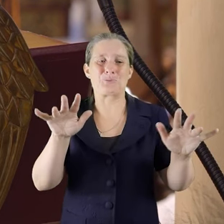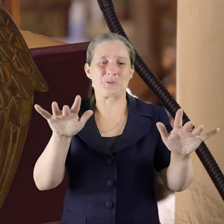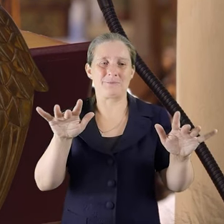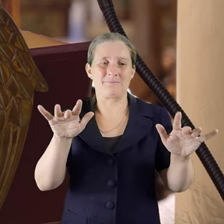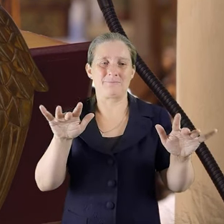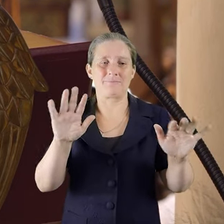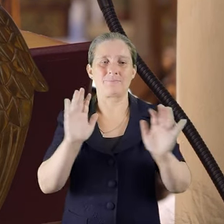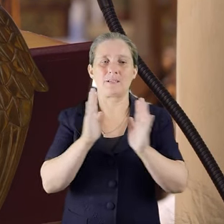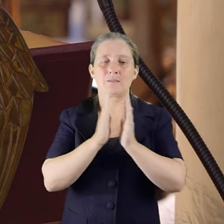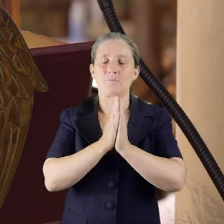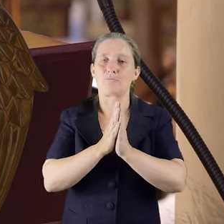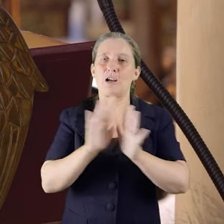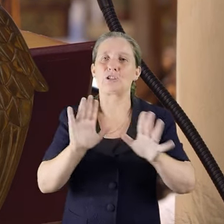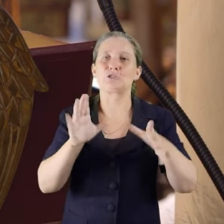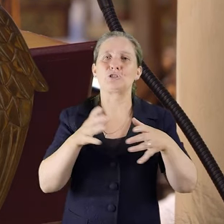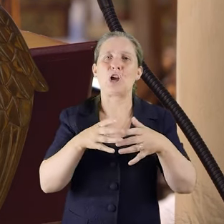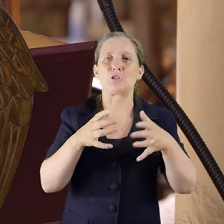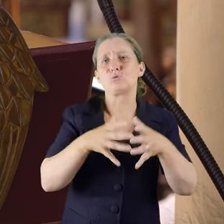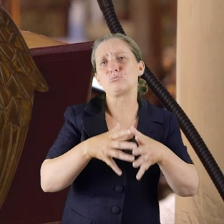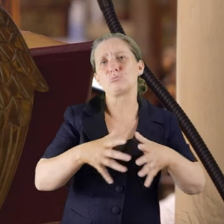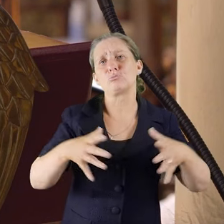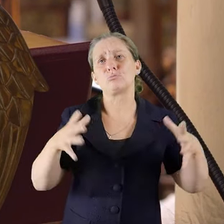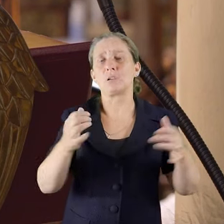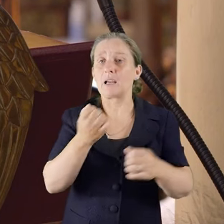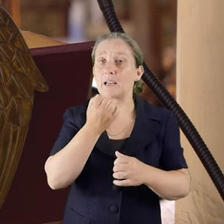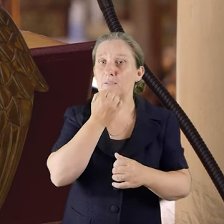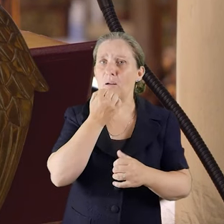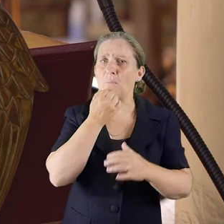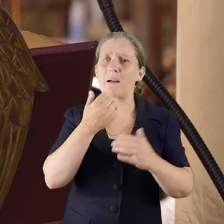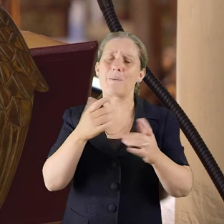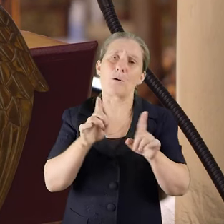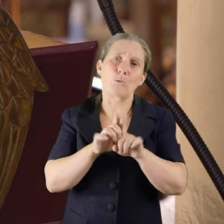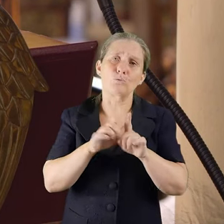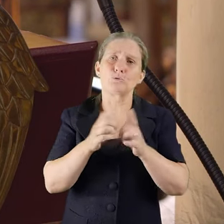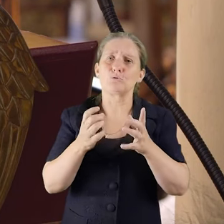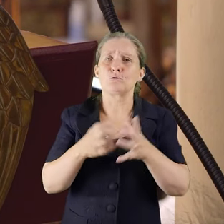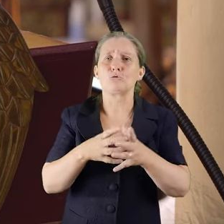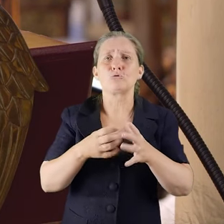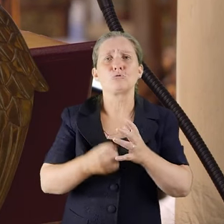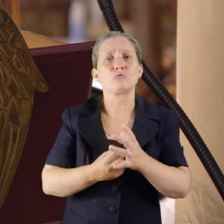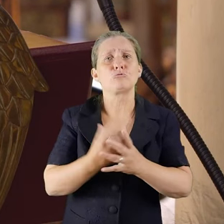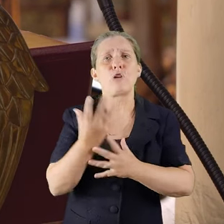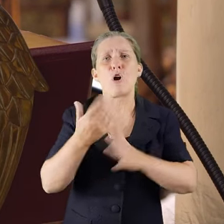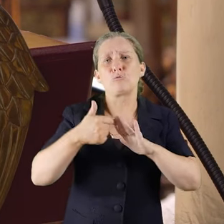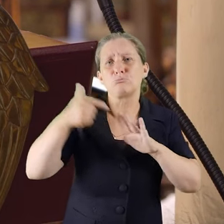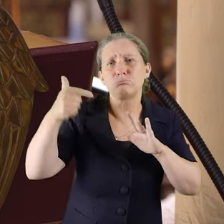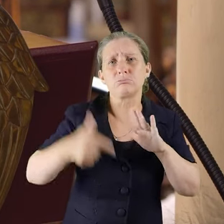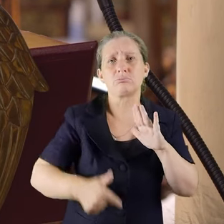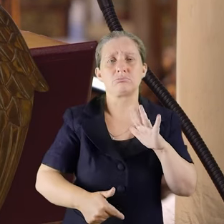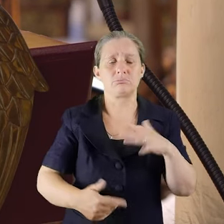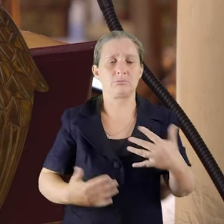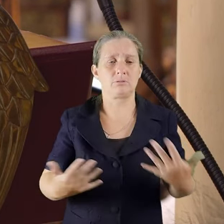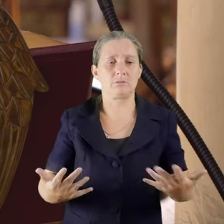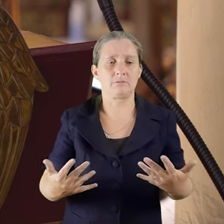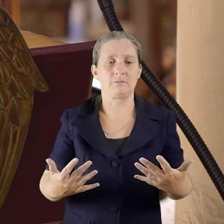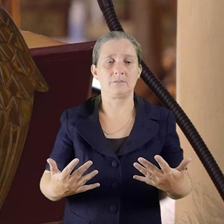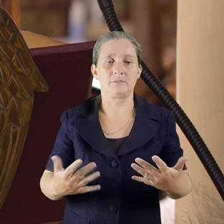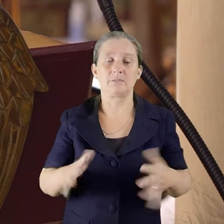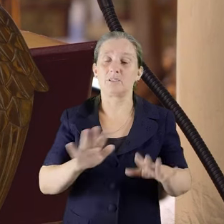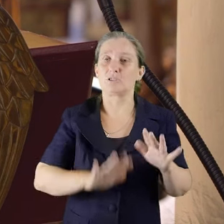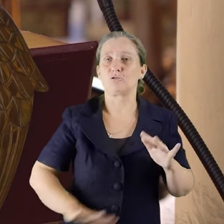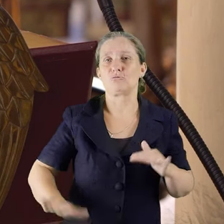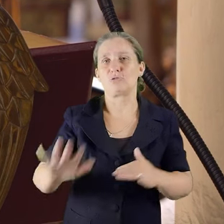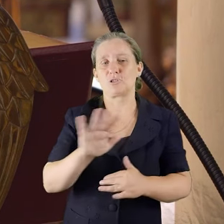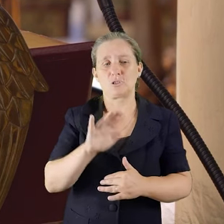abound. We pray for the growth of the church in number and depth. We pray that the Christian life in